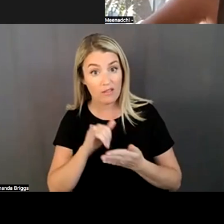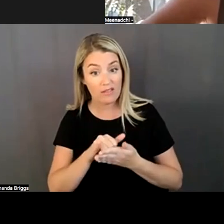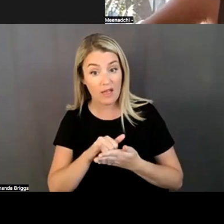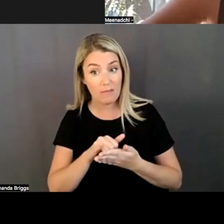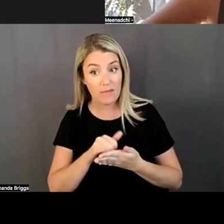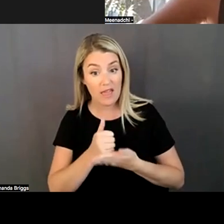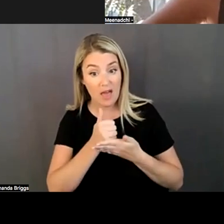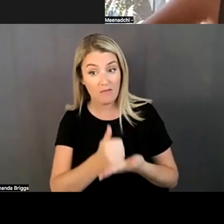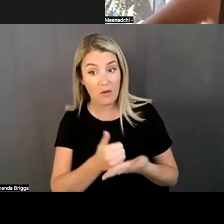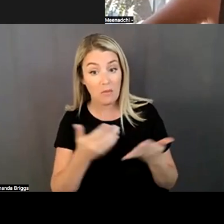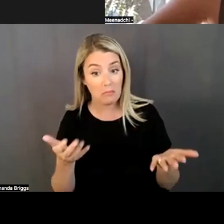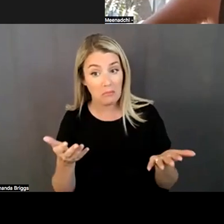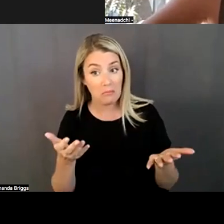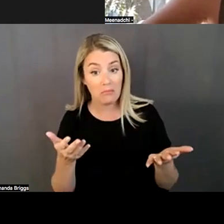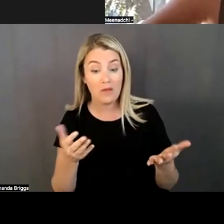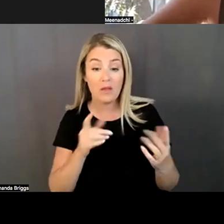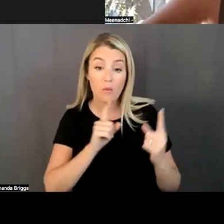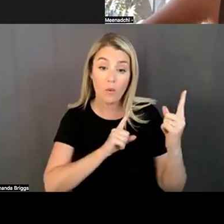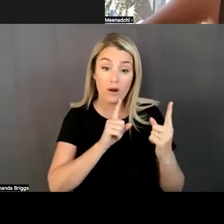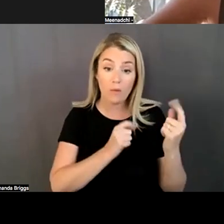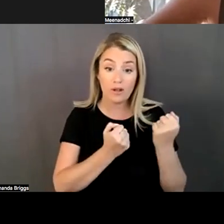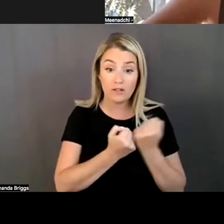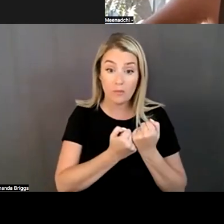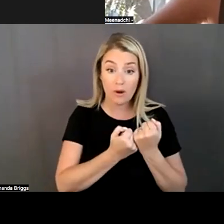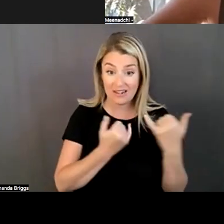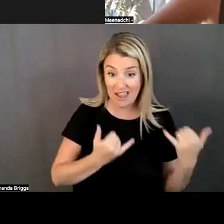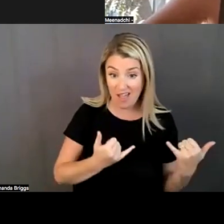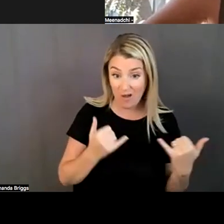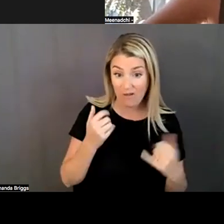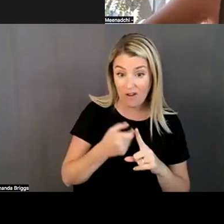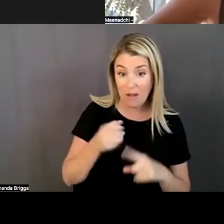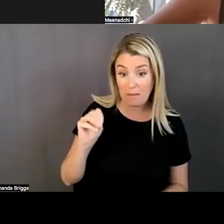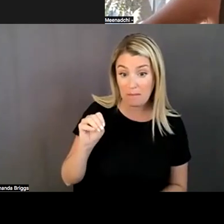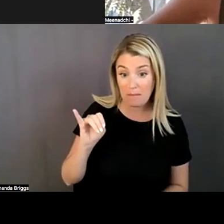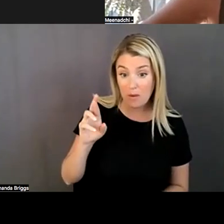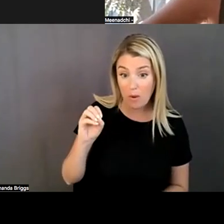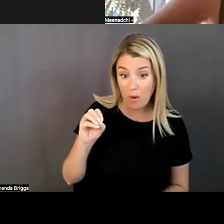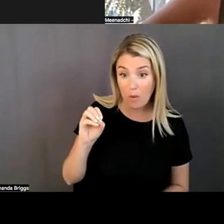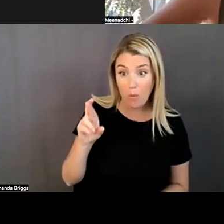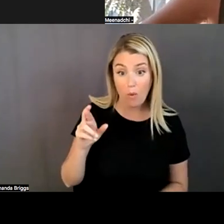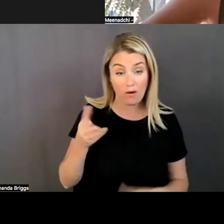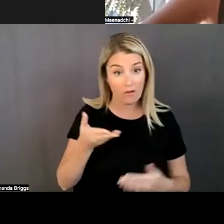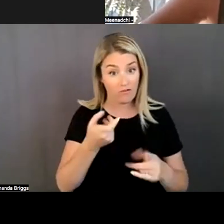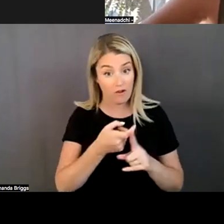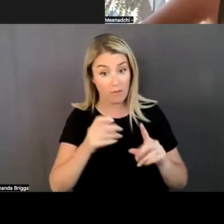now, either like one-on-one support for Miro or for the group in witnessing and holding?